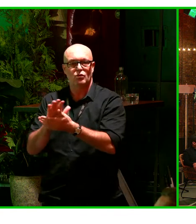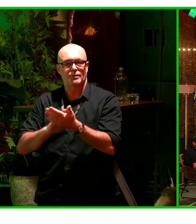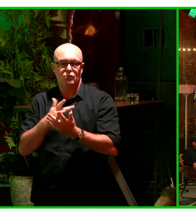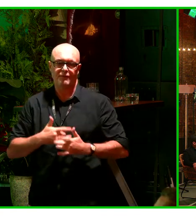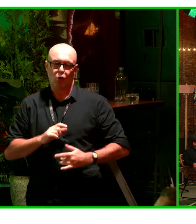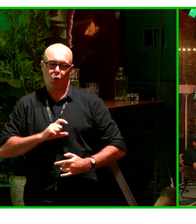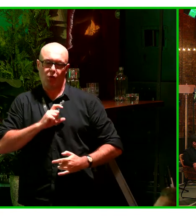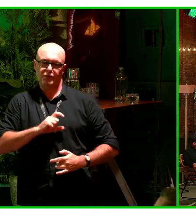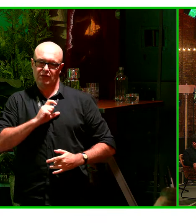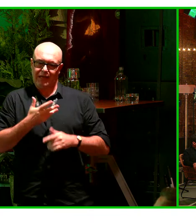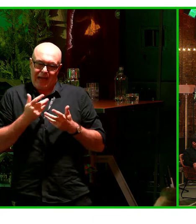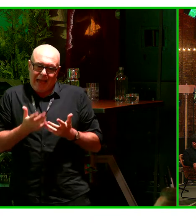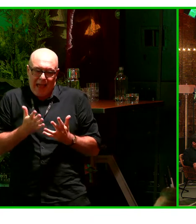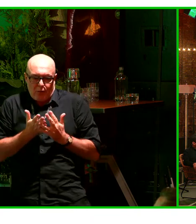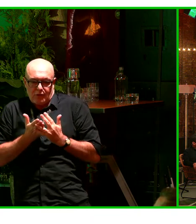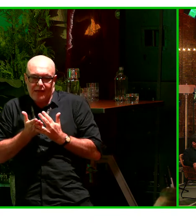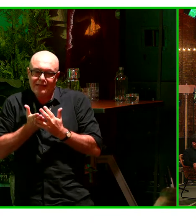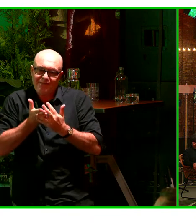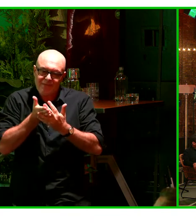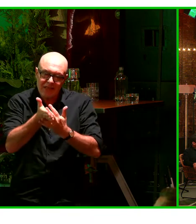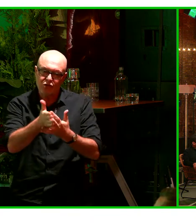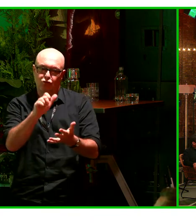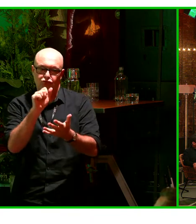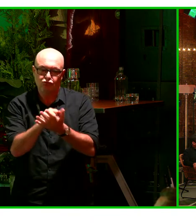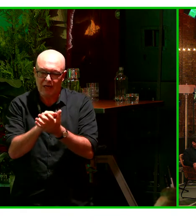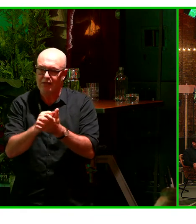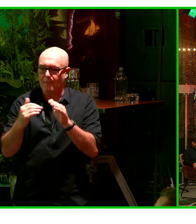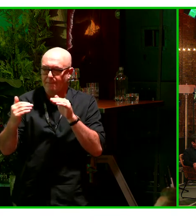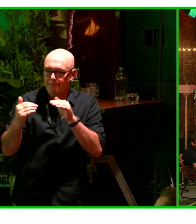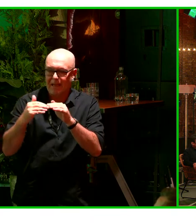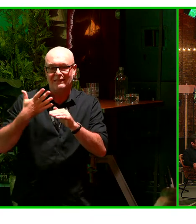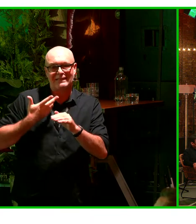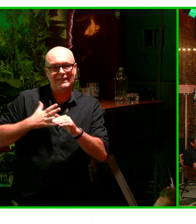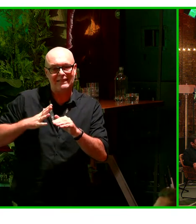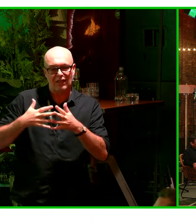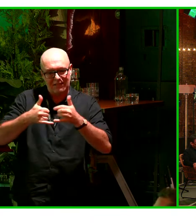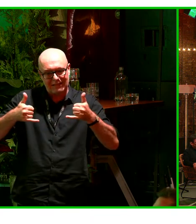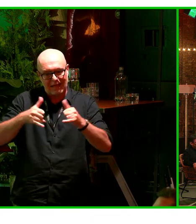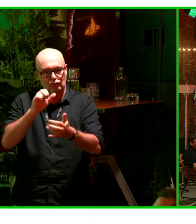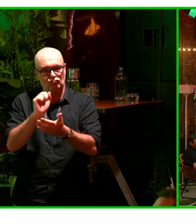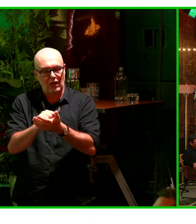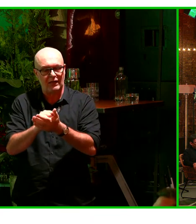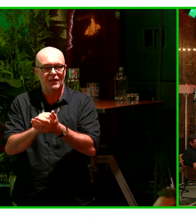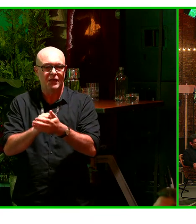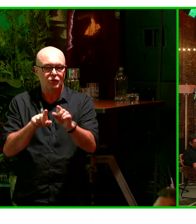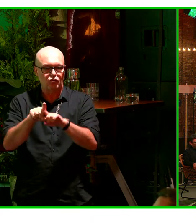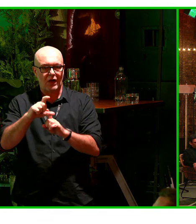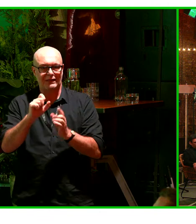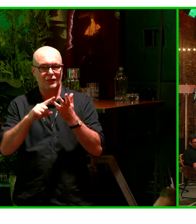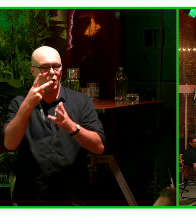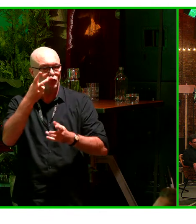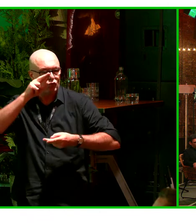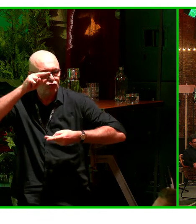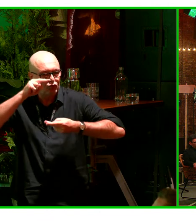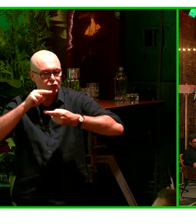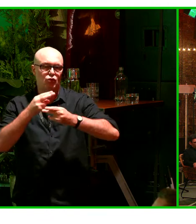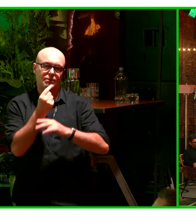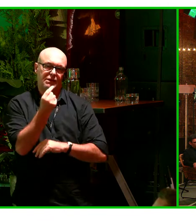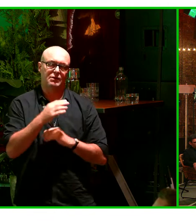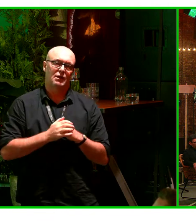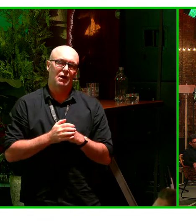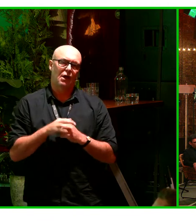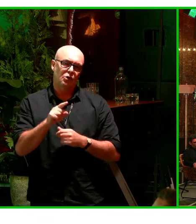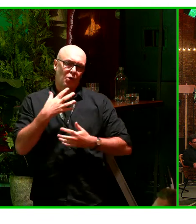that the interventions are relevant and that we have impact at scale to unlock that low-carbon growth potential. So what was